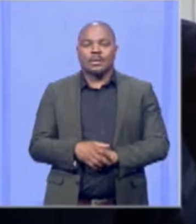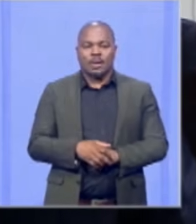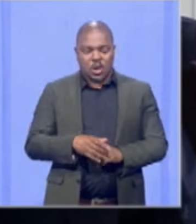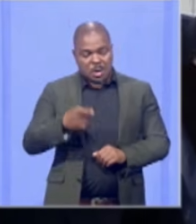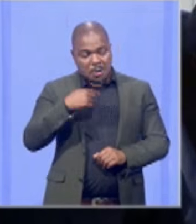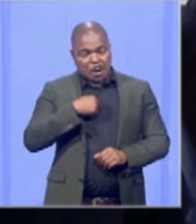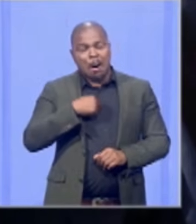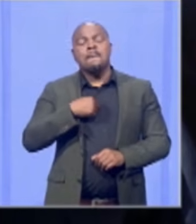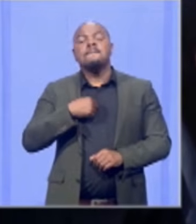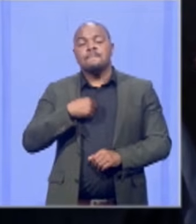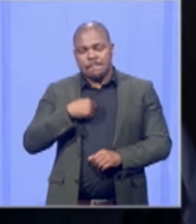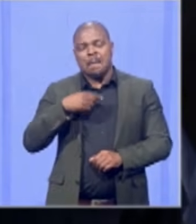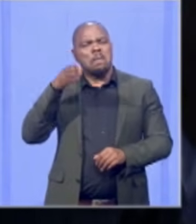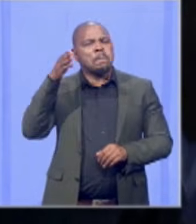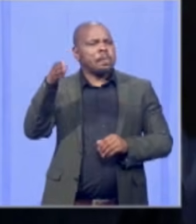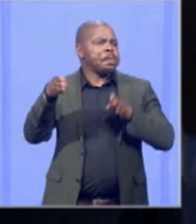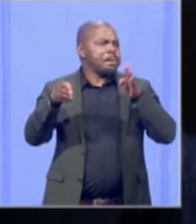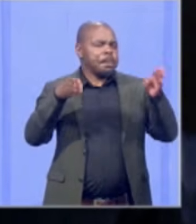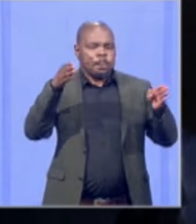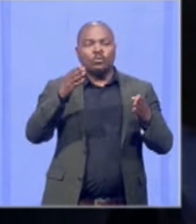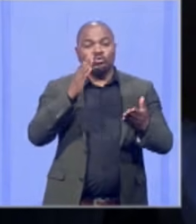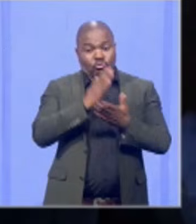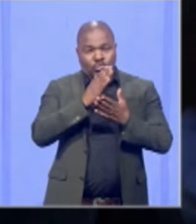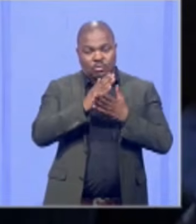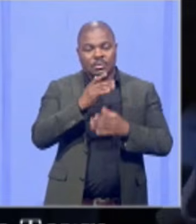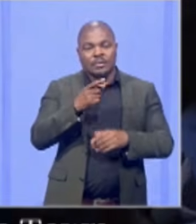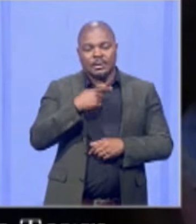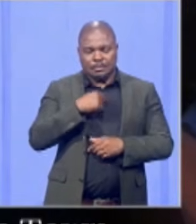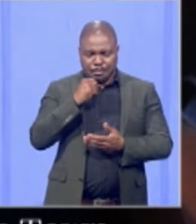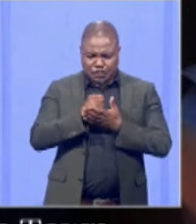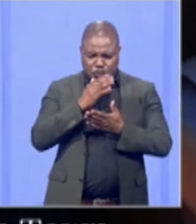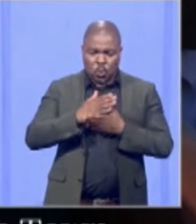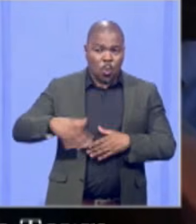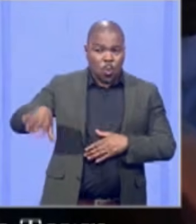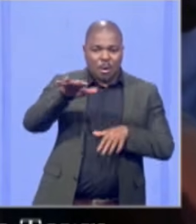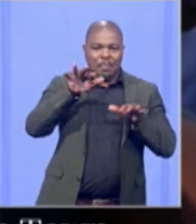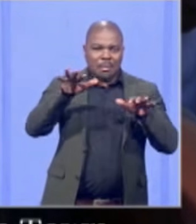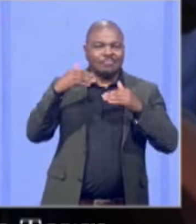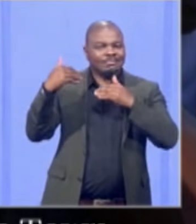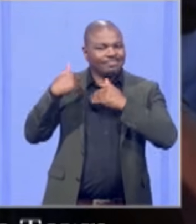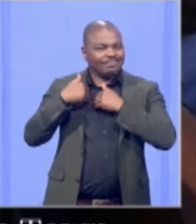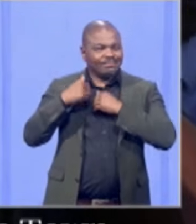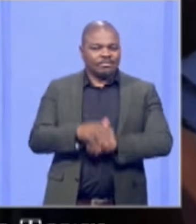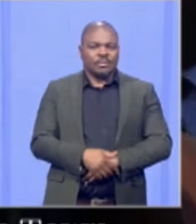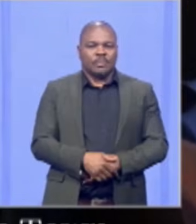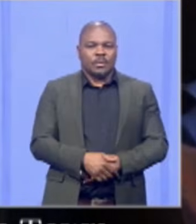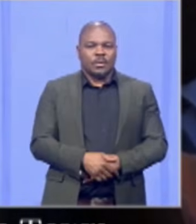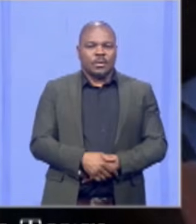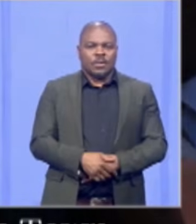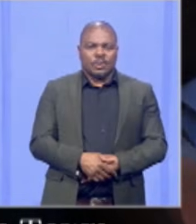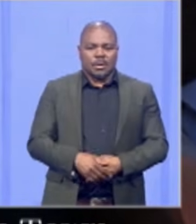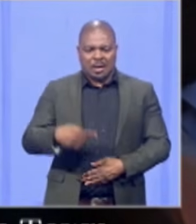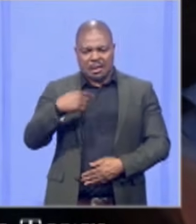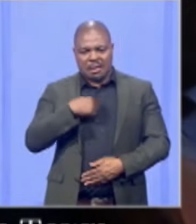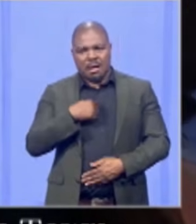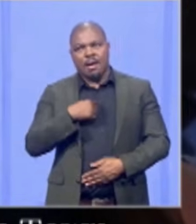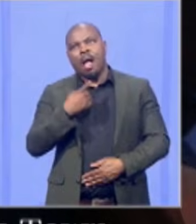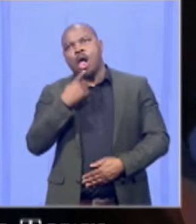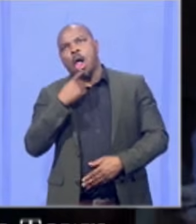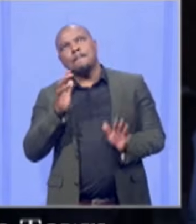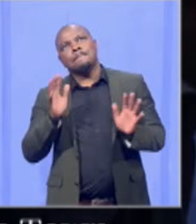out there guaranteeing them safety and all of that. That was not just by the way of